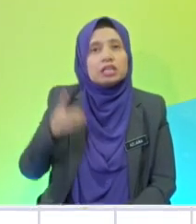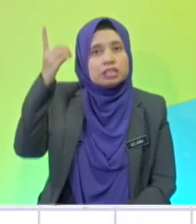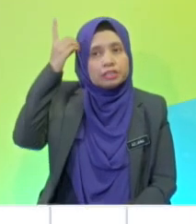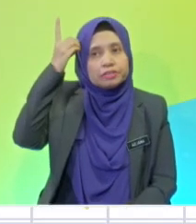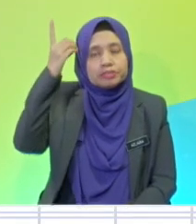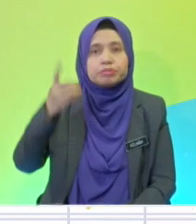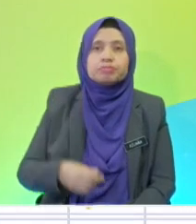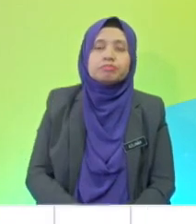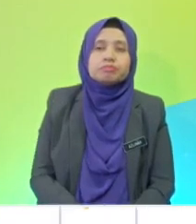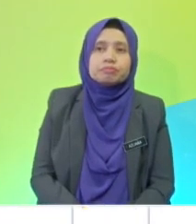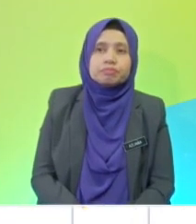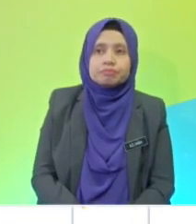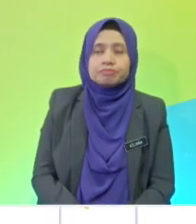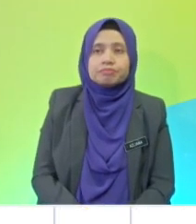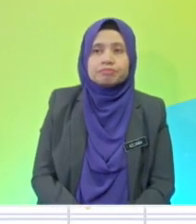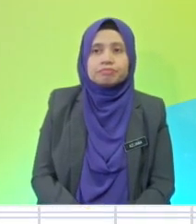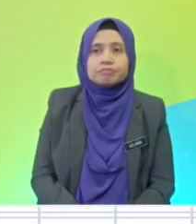think it is?